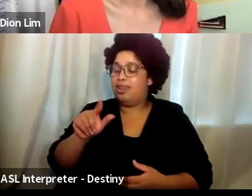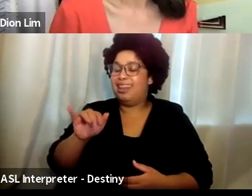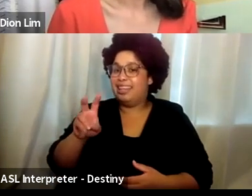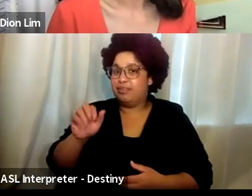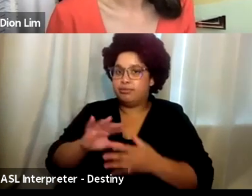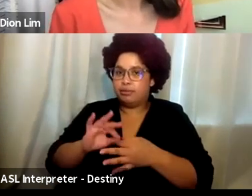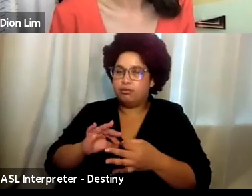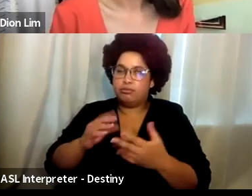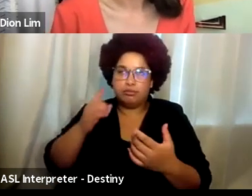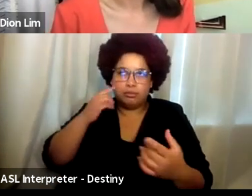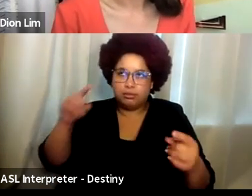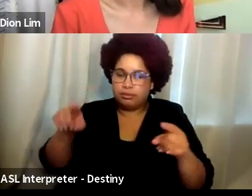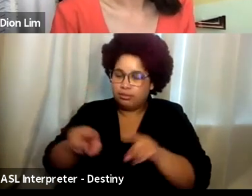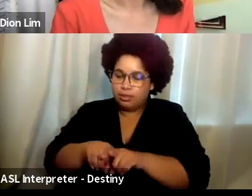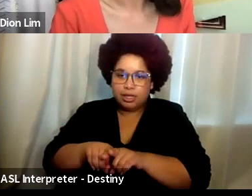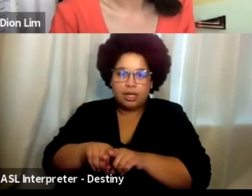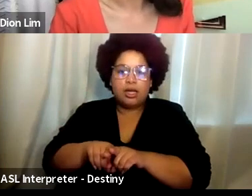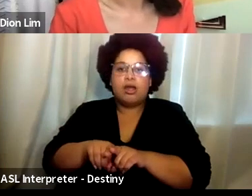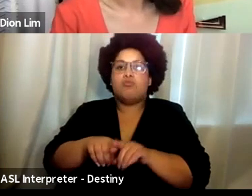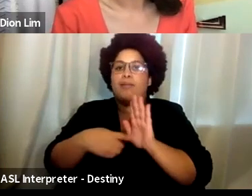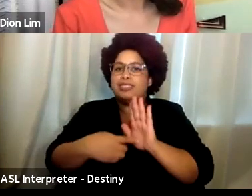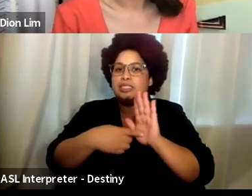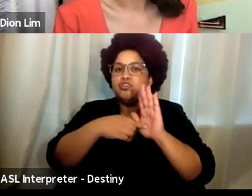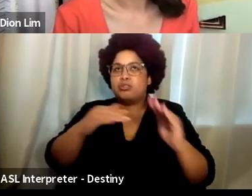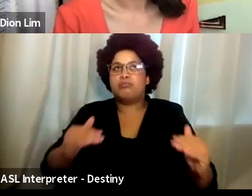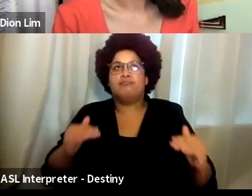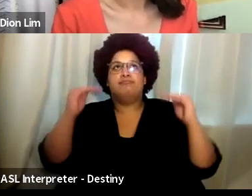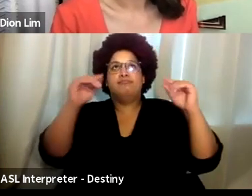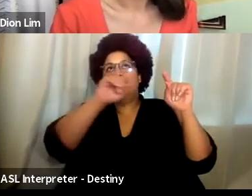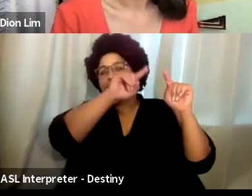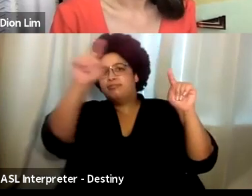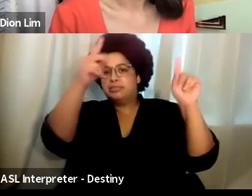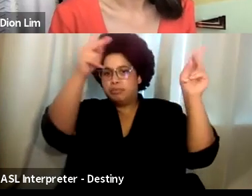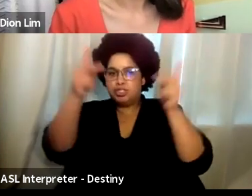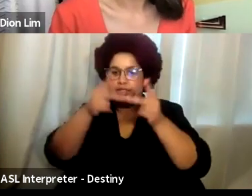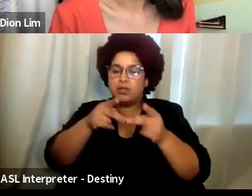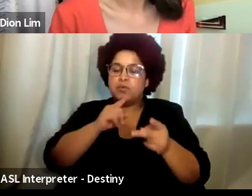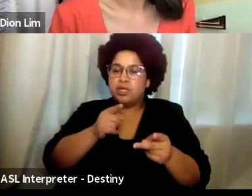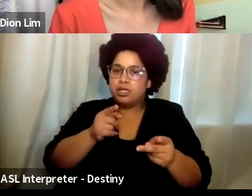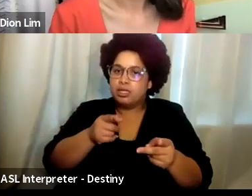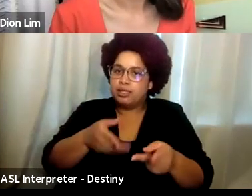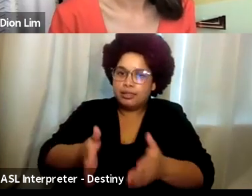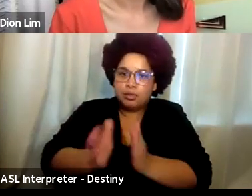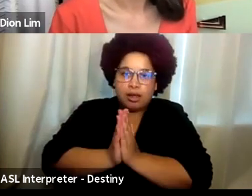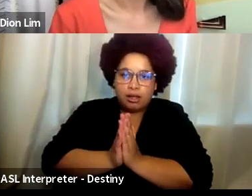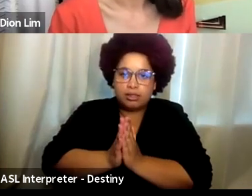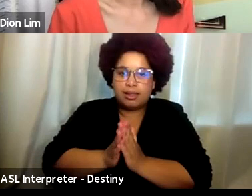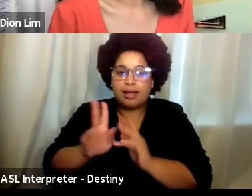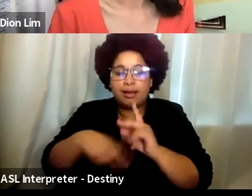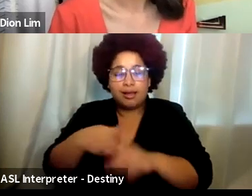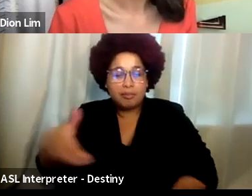representation in upper echelons of management is a key ask right now because that kind of power and that kind of sponsorship